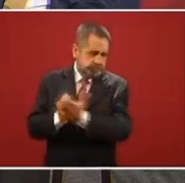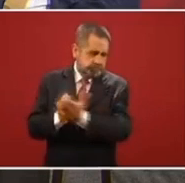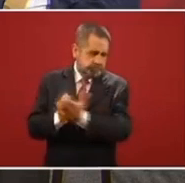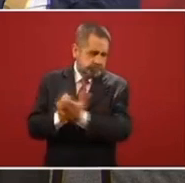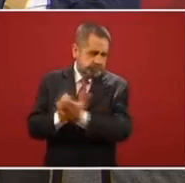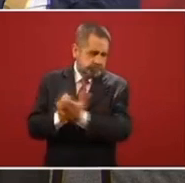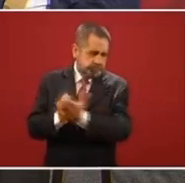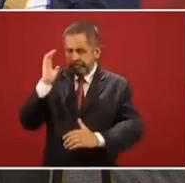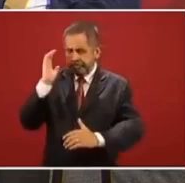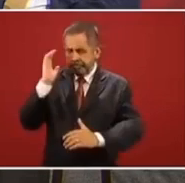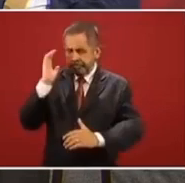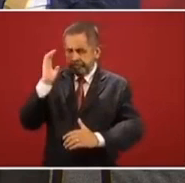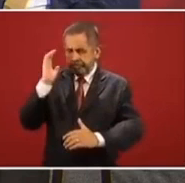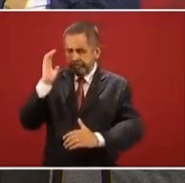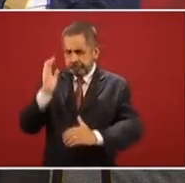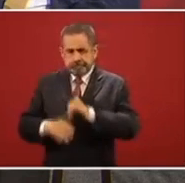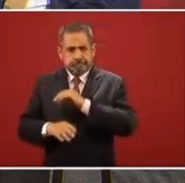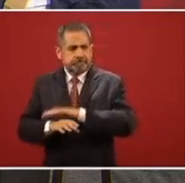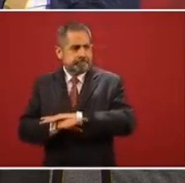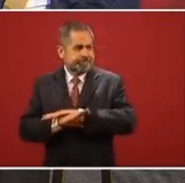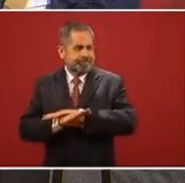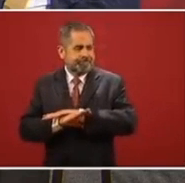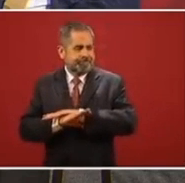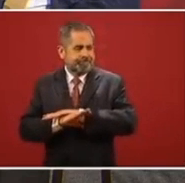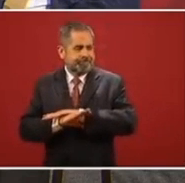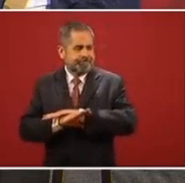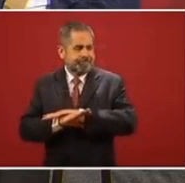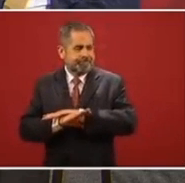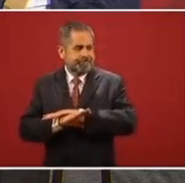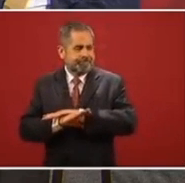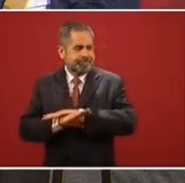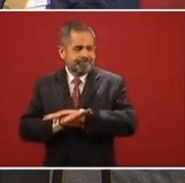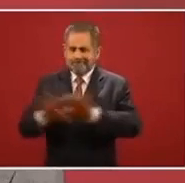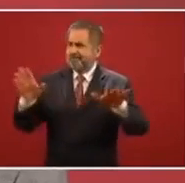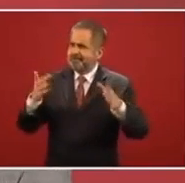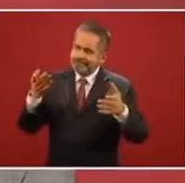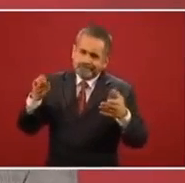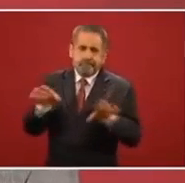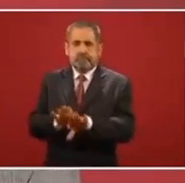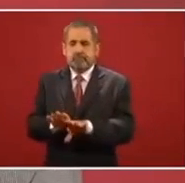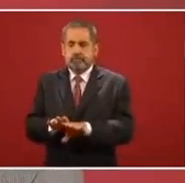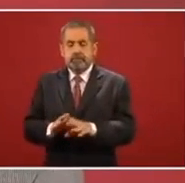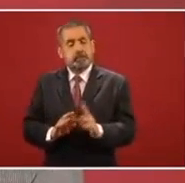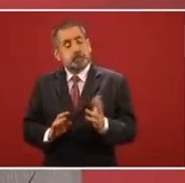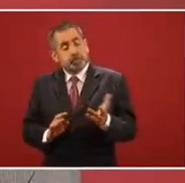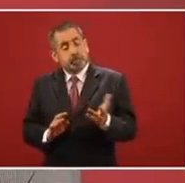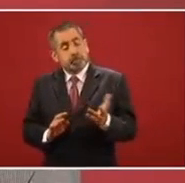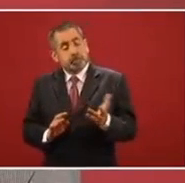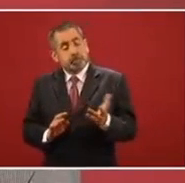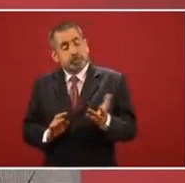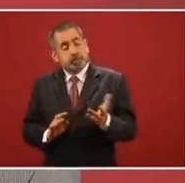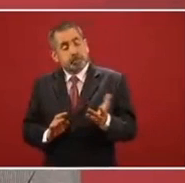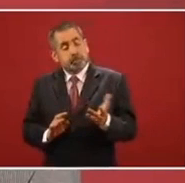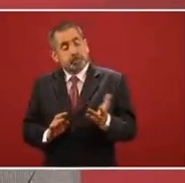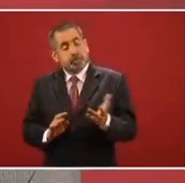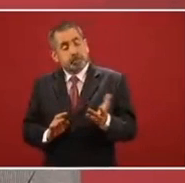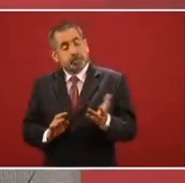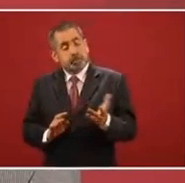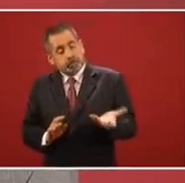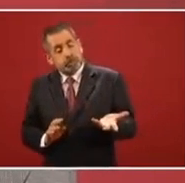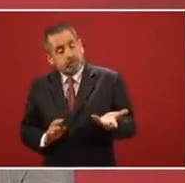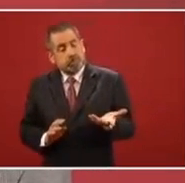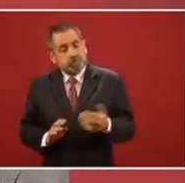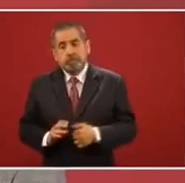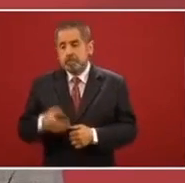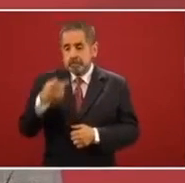executive decisions si así fuera el caso. if that were the case. Pero cierro diciendo, But I close